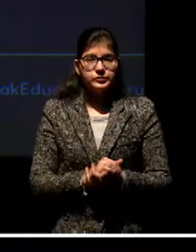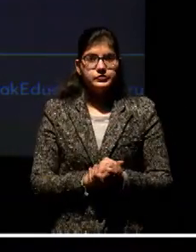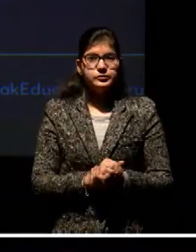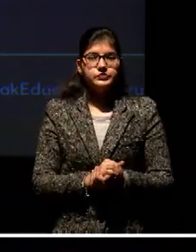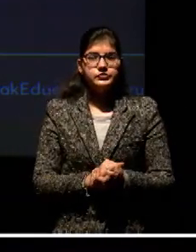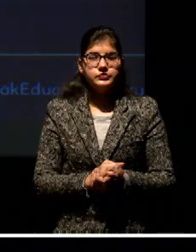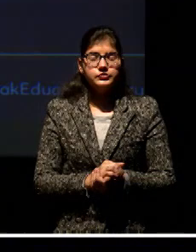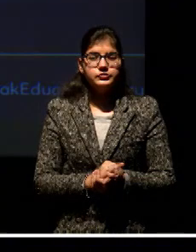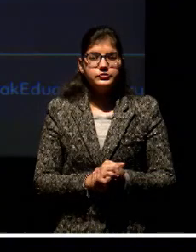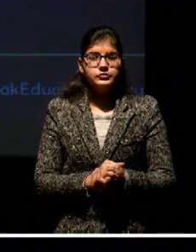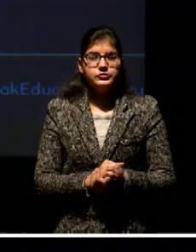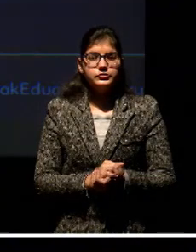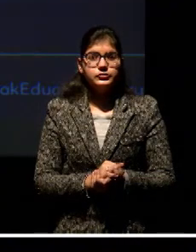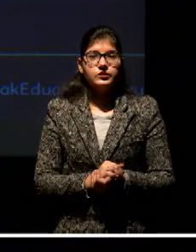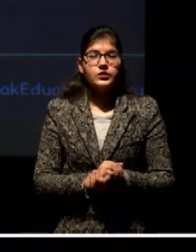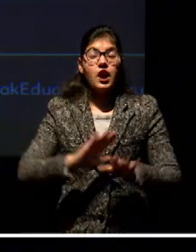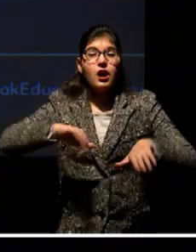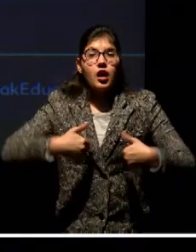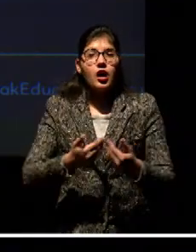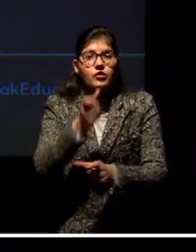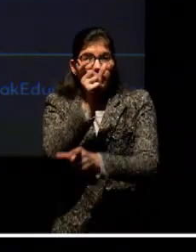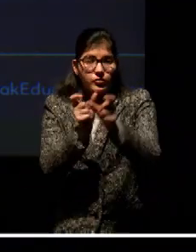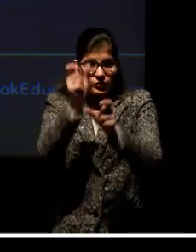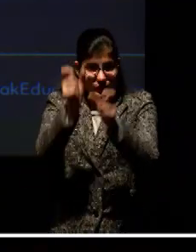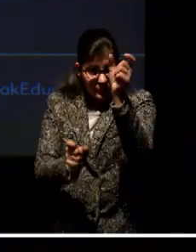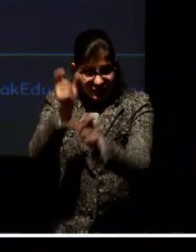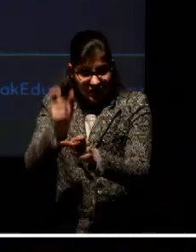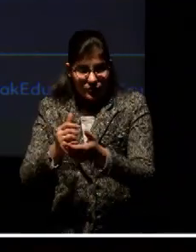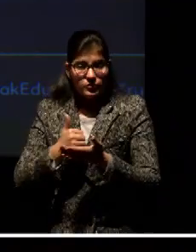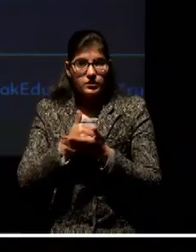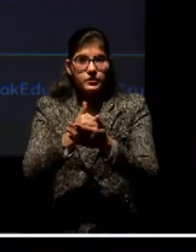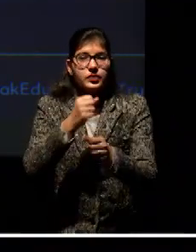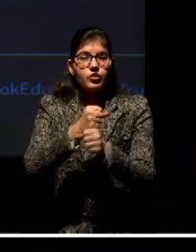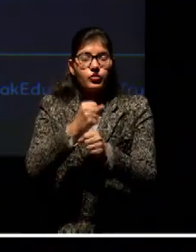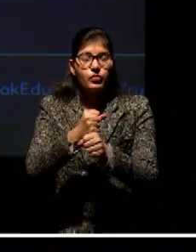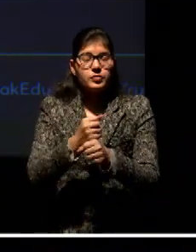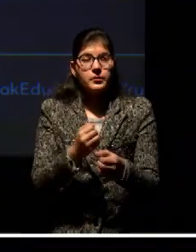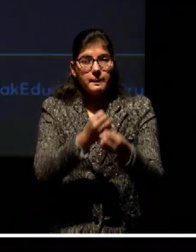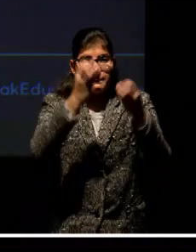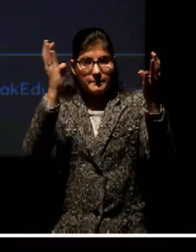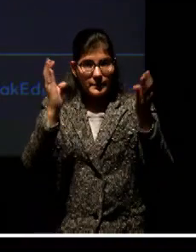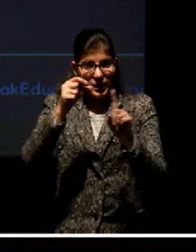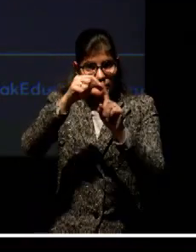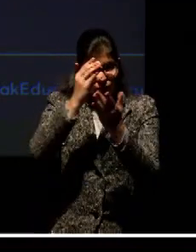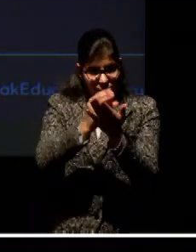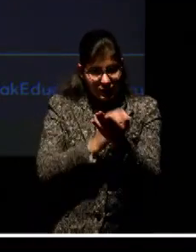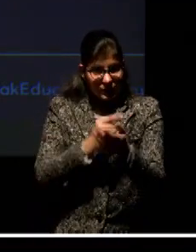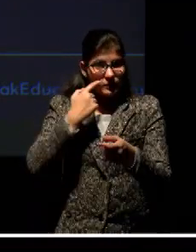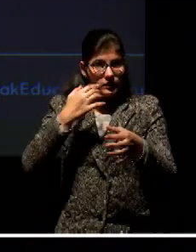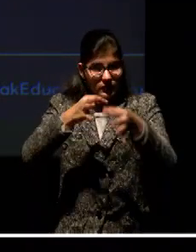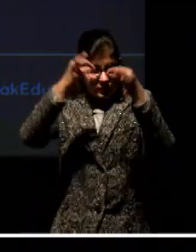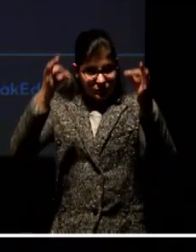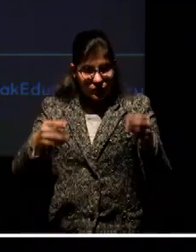streak in that person, and then how do you support that entrepreneurial streak with the help of government. Government has many programs, plus institutions like